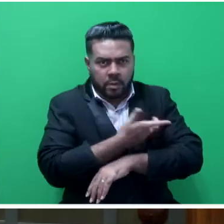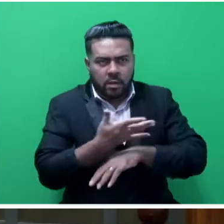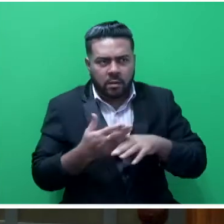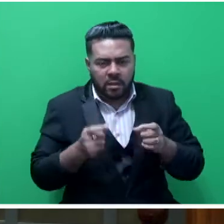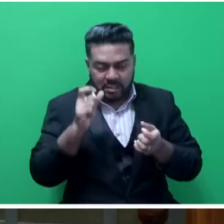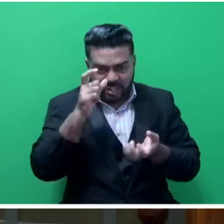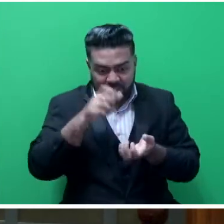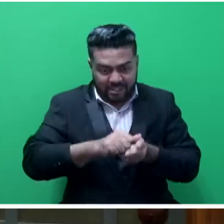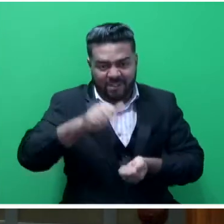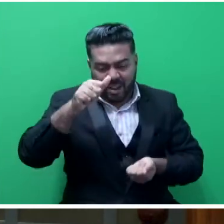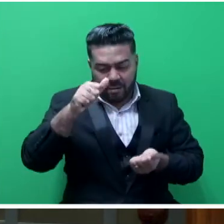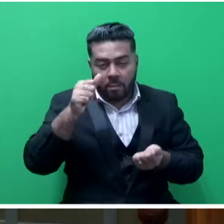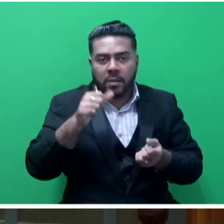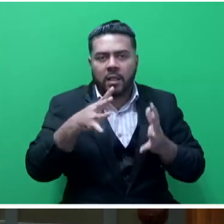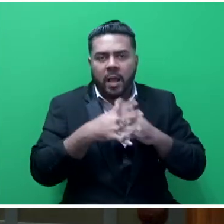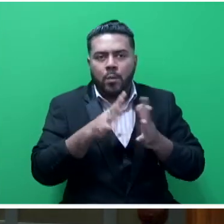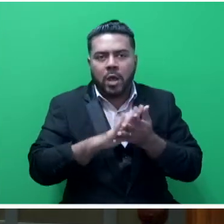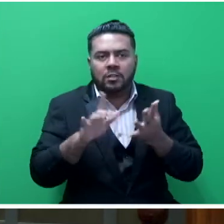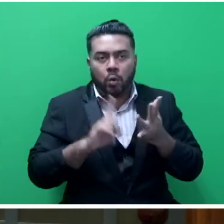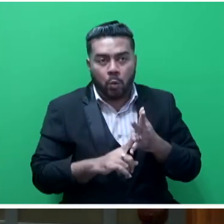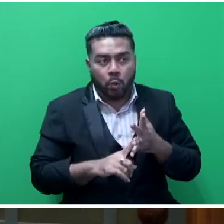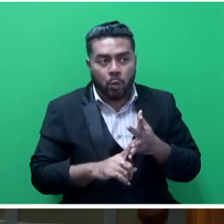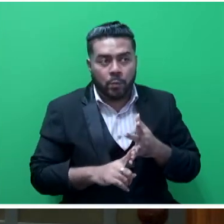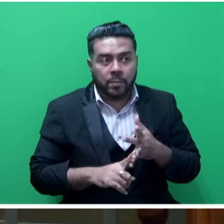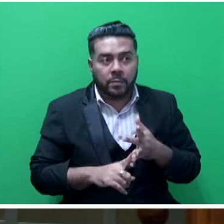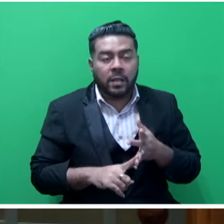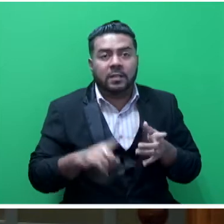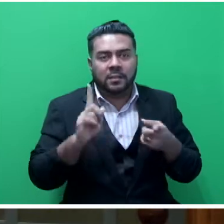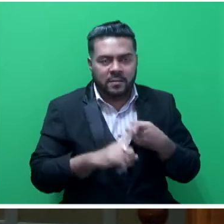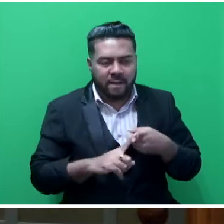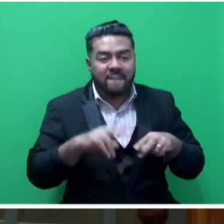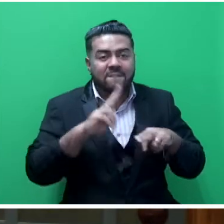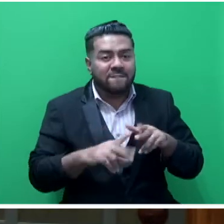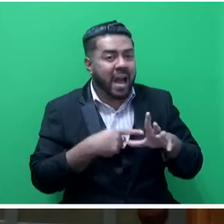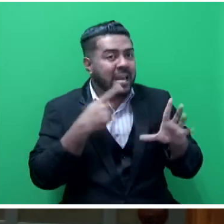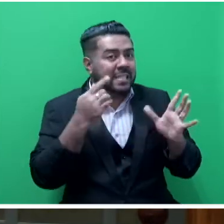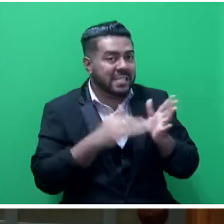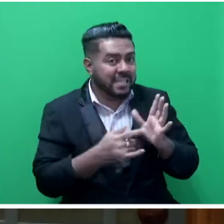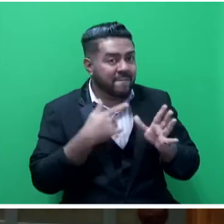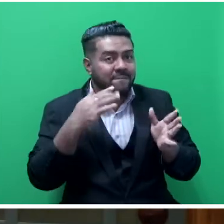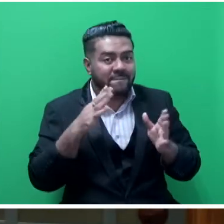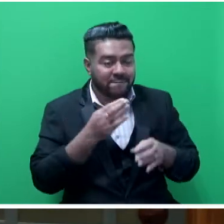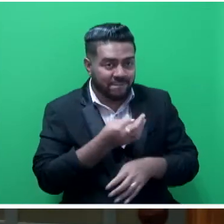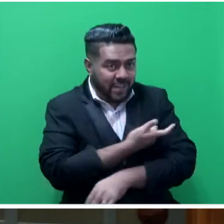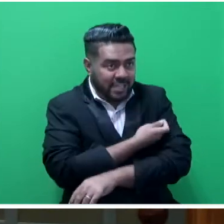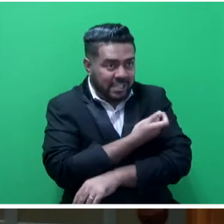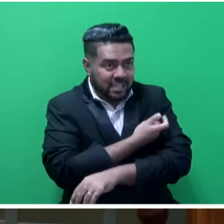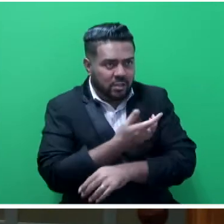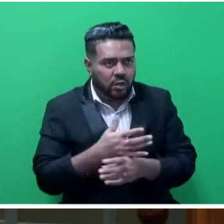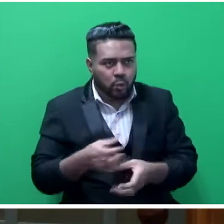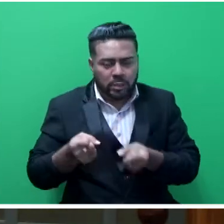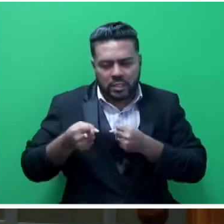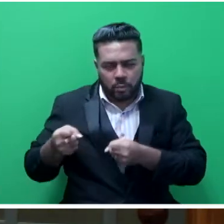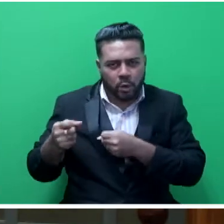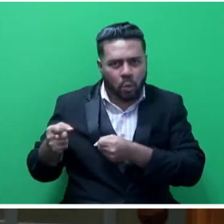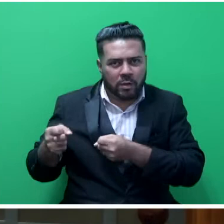certified, so as to speak, by the WHO. They are the Pfizer vaccine, which is requiring an extra ultra cold chain. It's predominantly